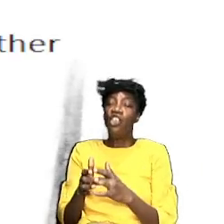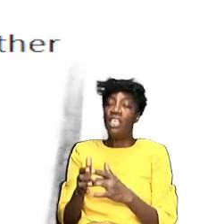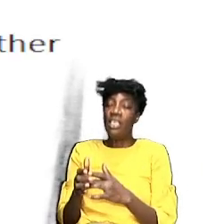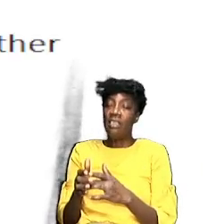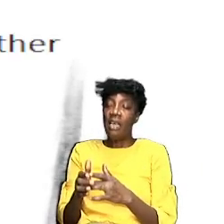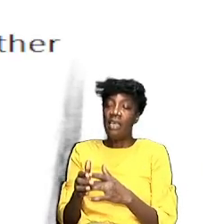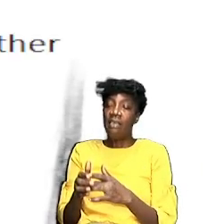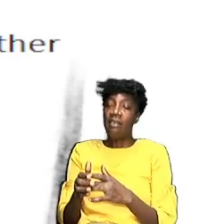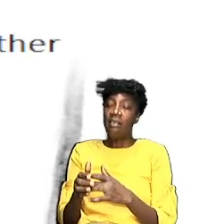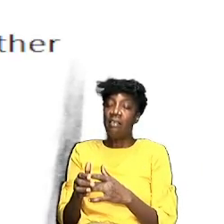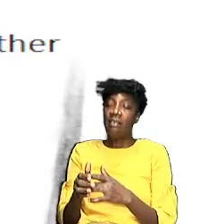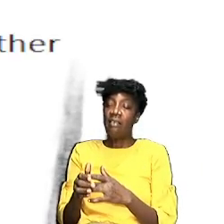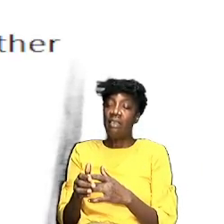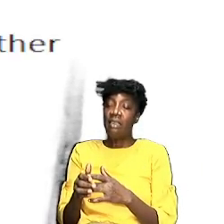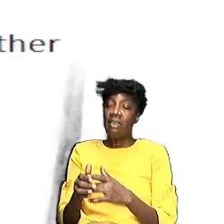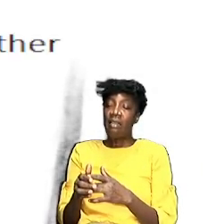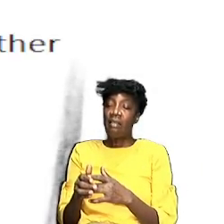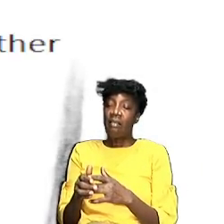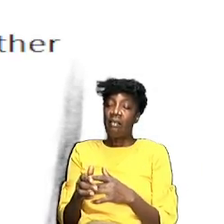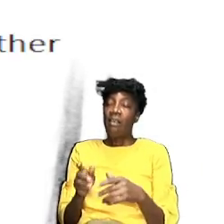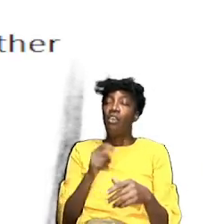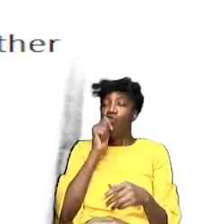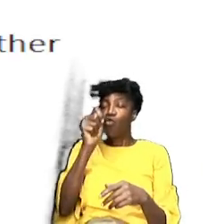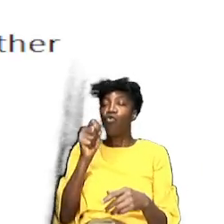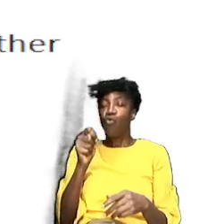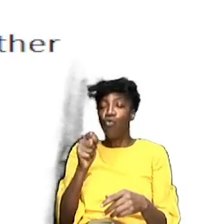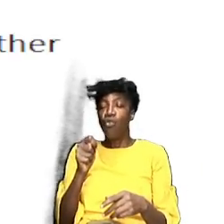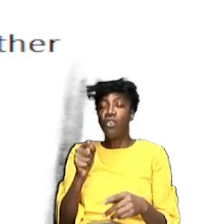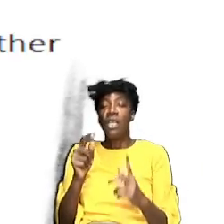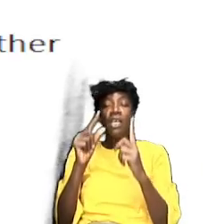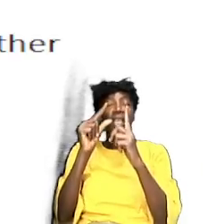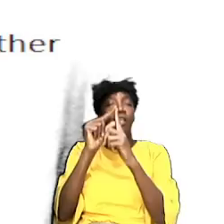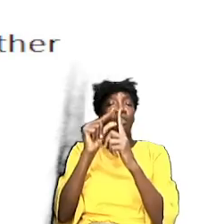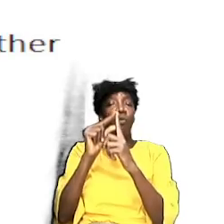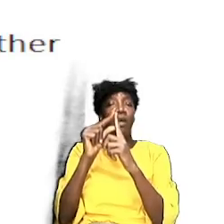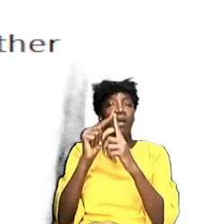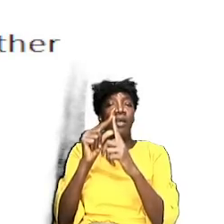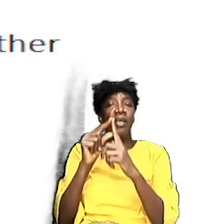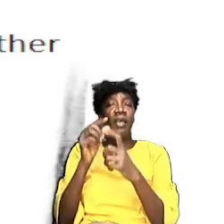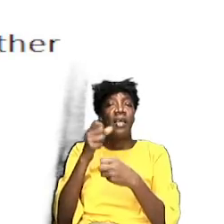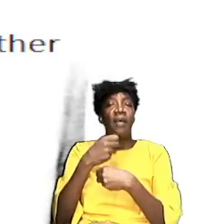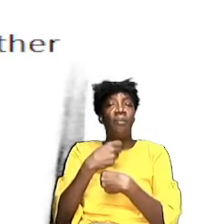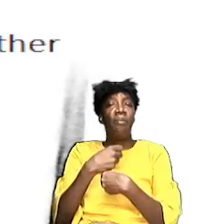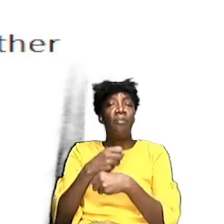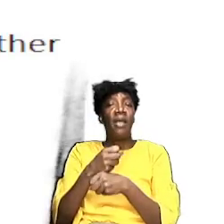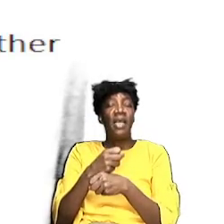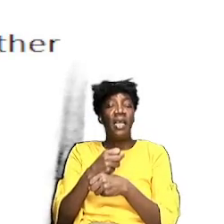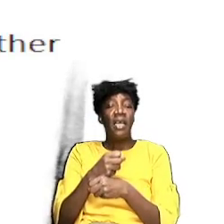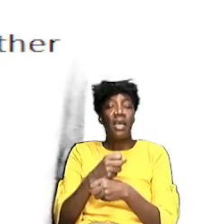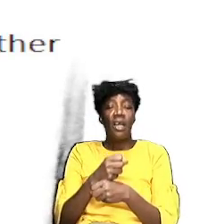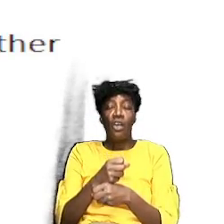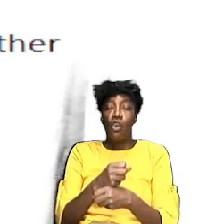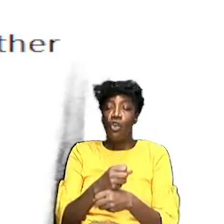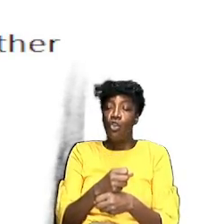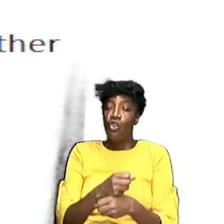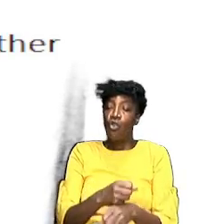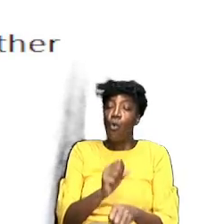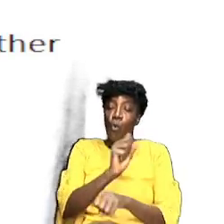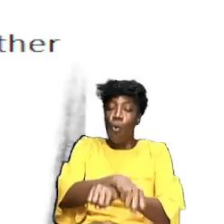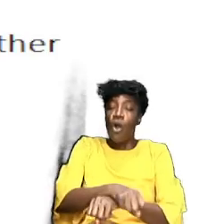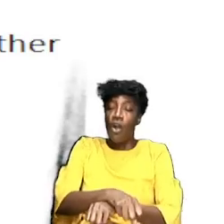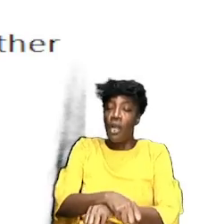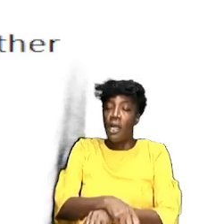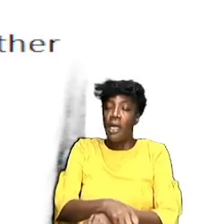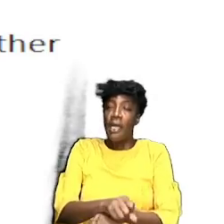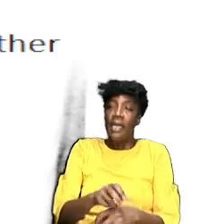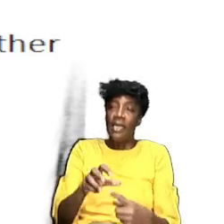to truth, and truth is equal to his word. Amen. It allows for us to operate in a particular way because